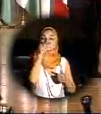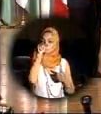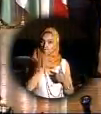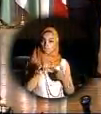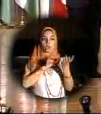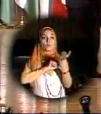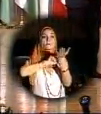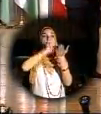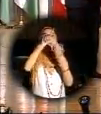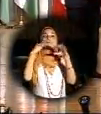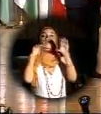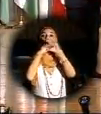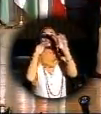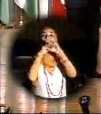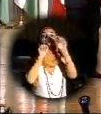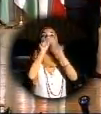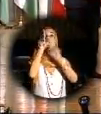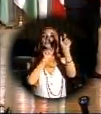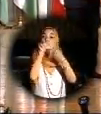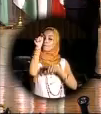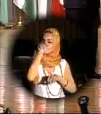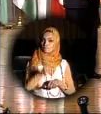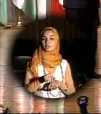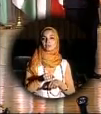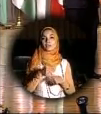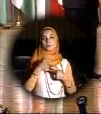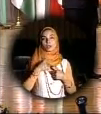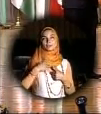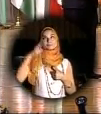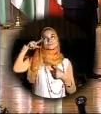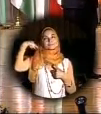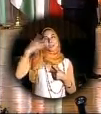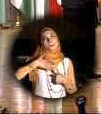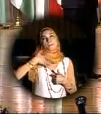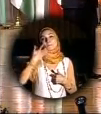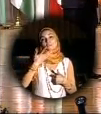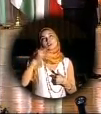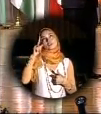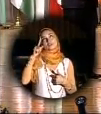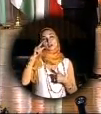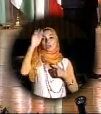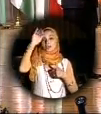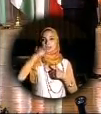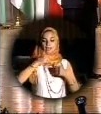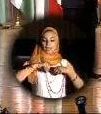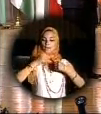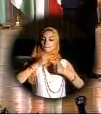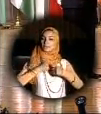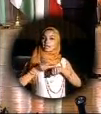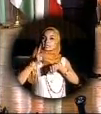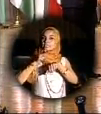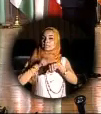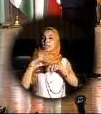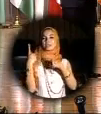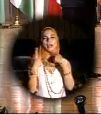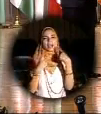and mental calm in my life, improve my physical situation, renew my relationships with my daughter and friends, and become more independent with advanced technology such